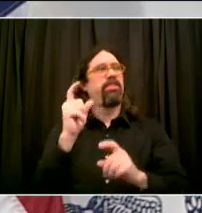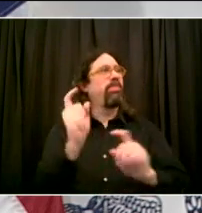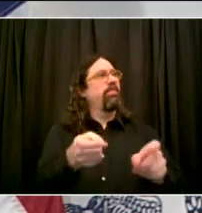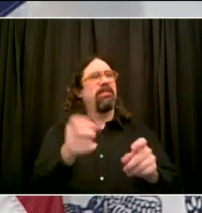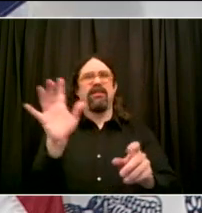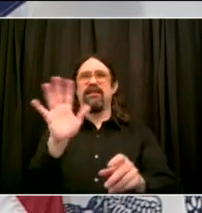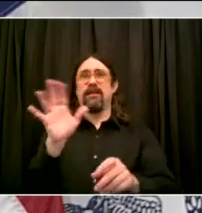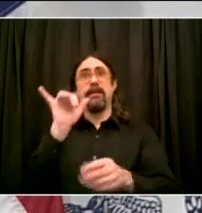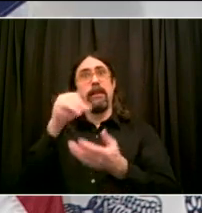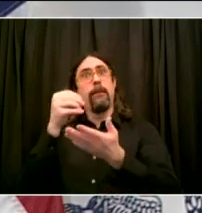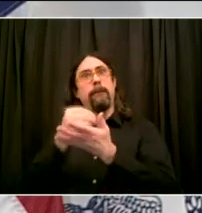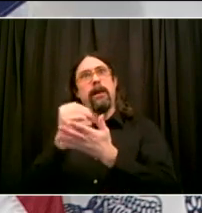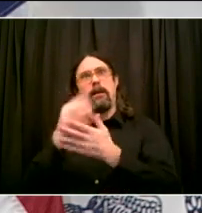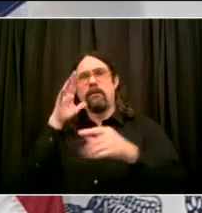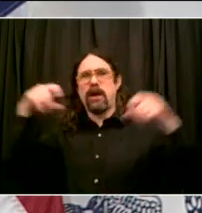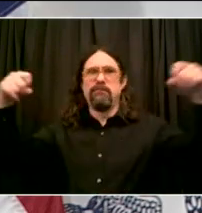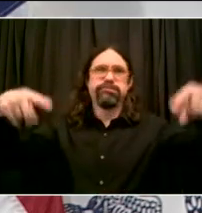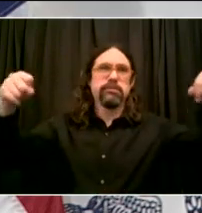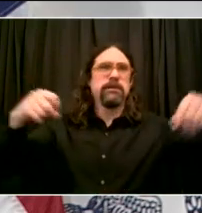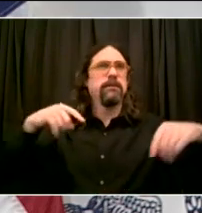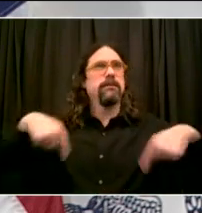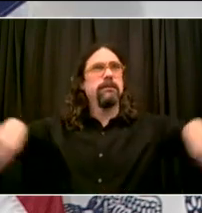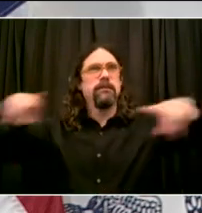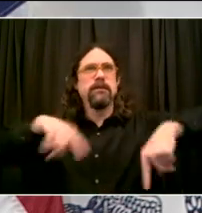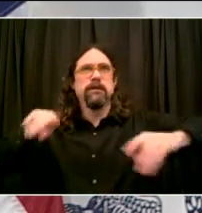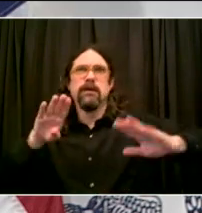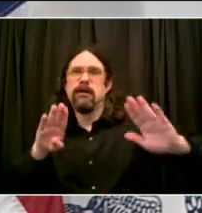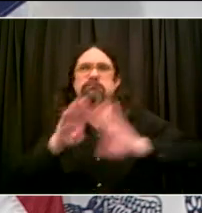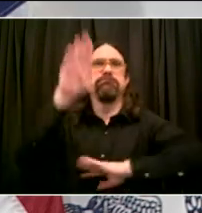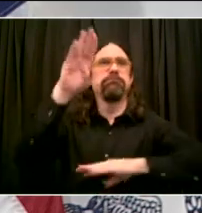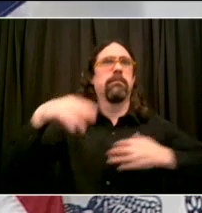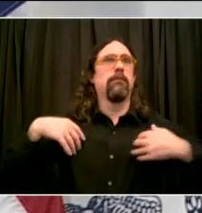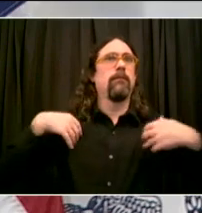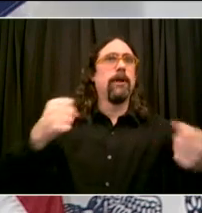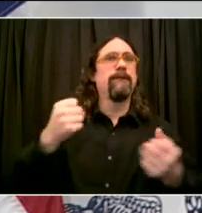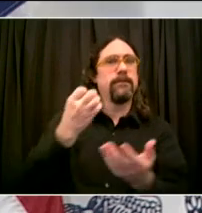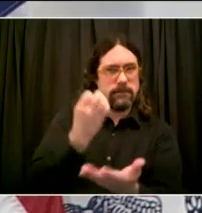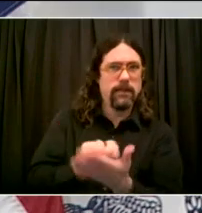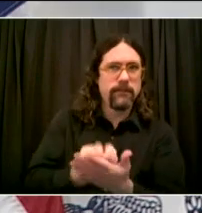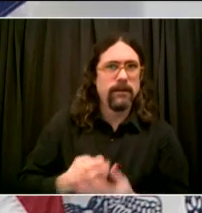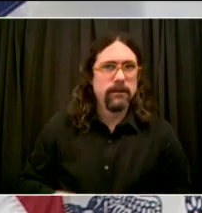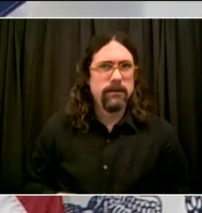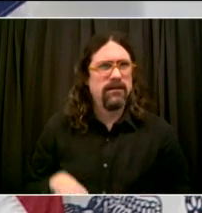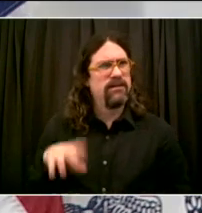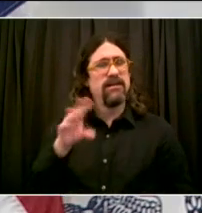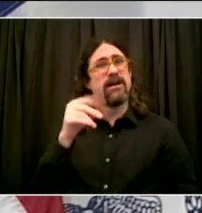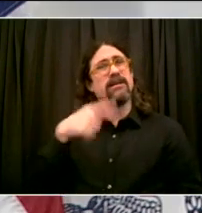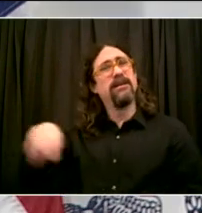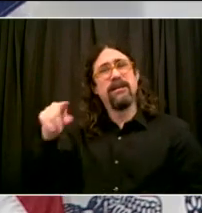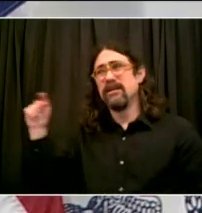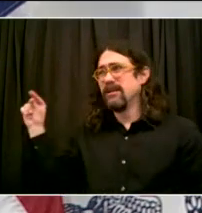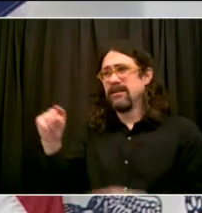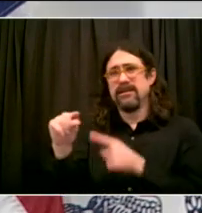should keep doing what they're doing. Go ahead. Next is Marcia from WCBS.